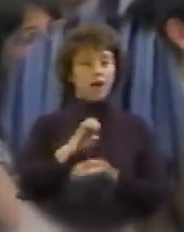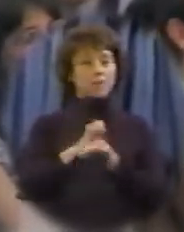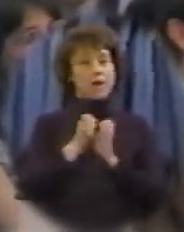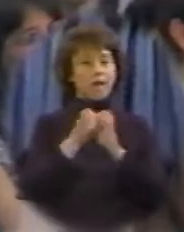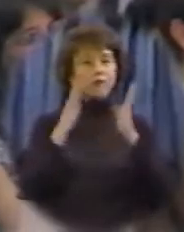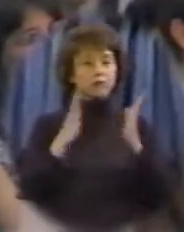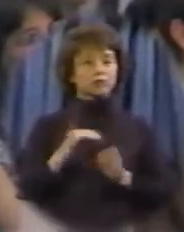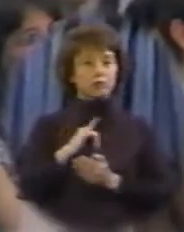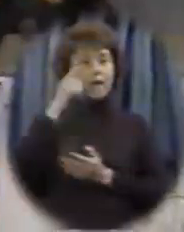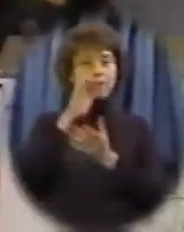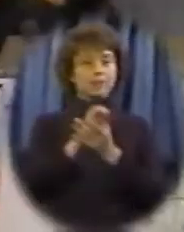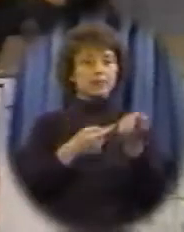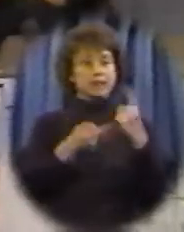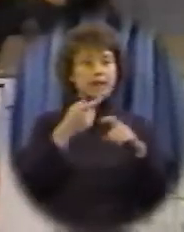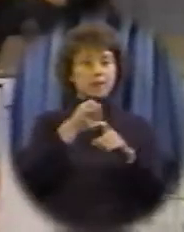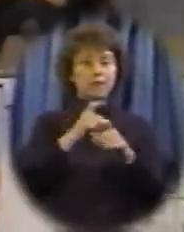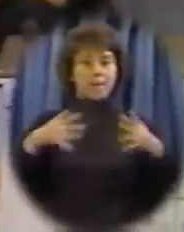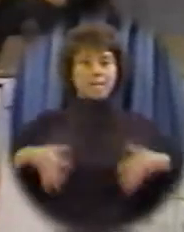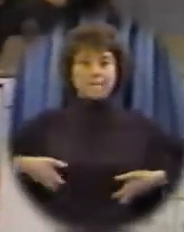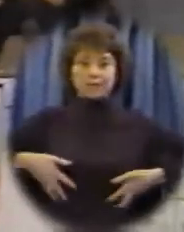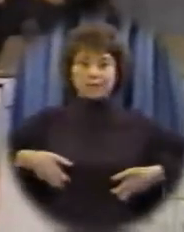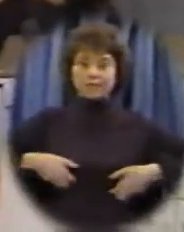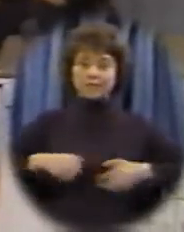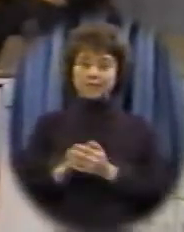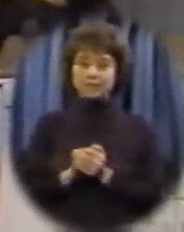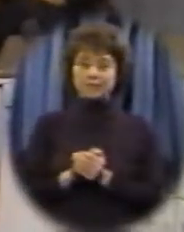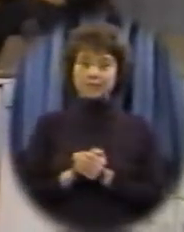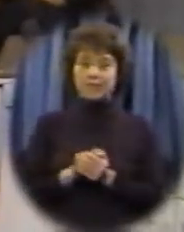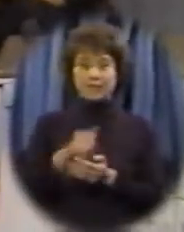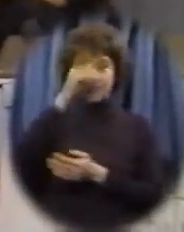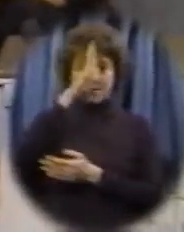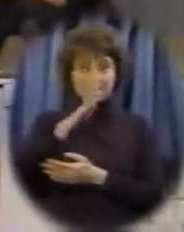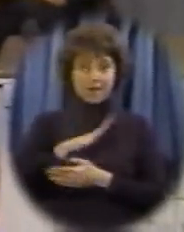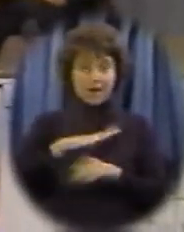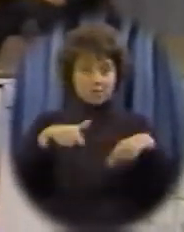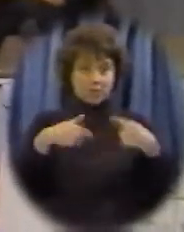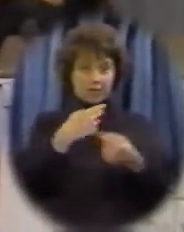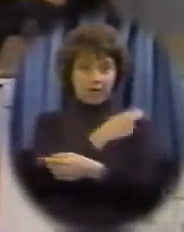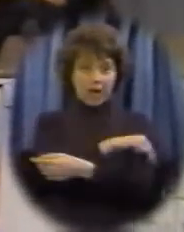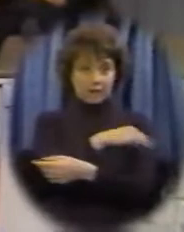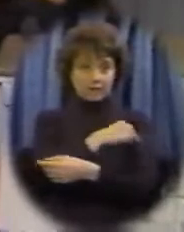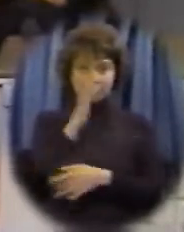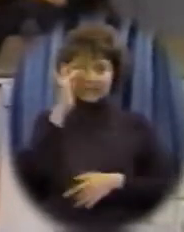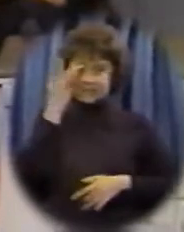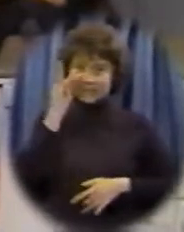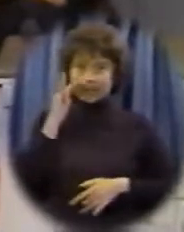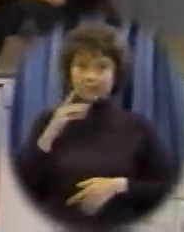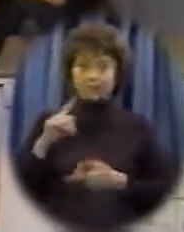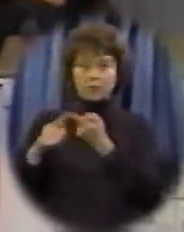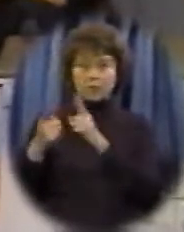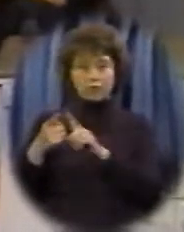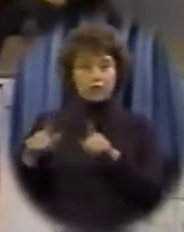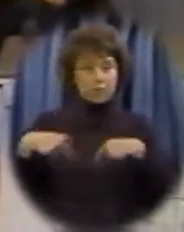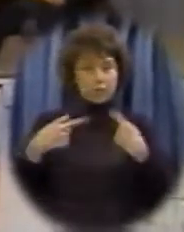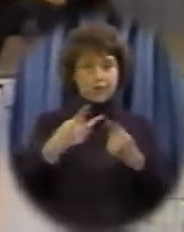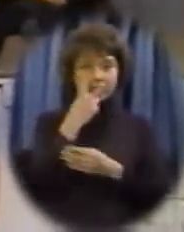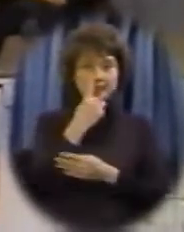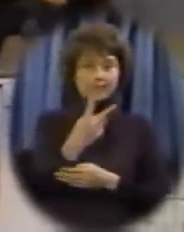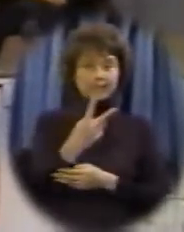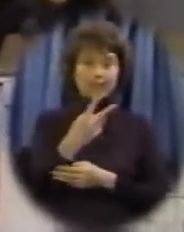And the fella got in the hospital and sent for my friend to come to see him. And he went to see him and he said, they say I'll have to have a